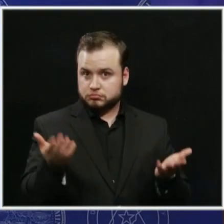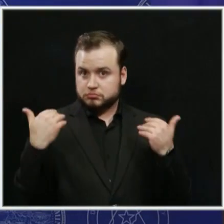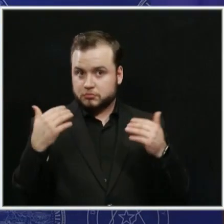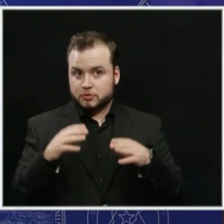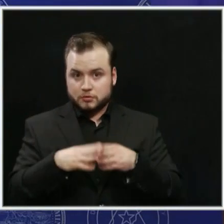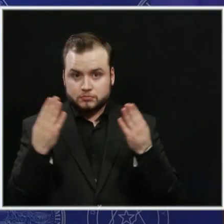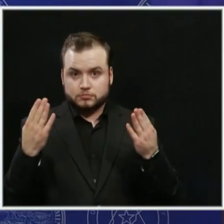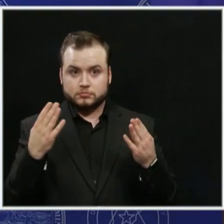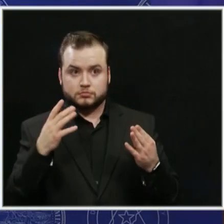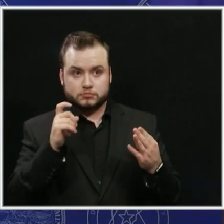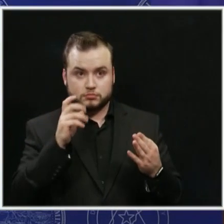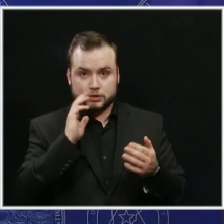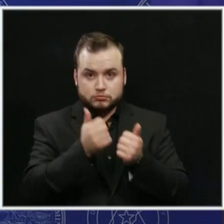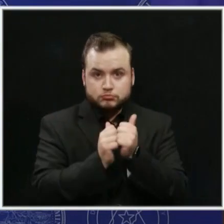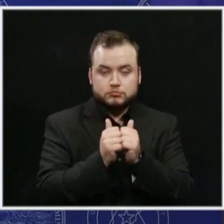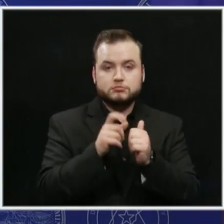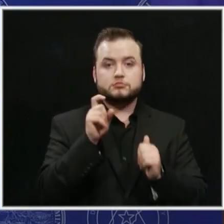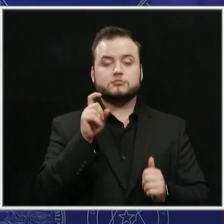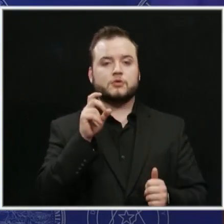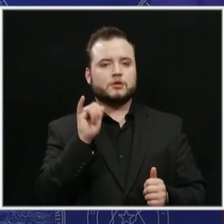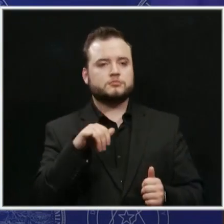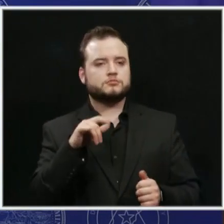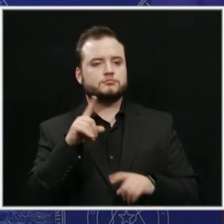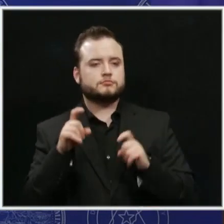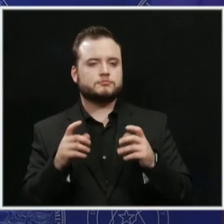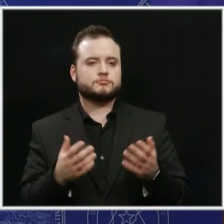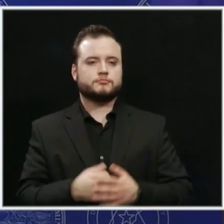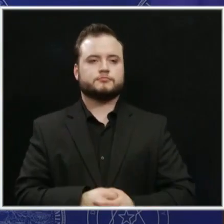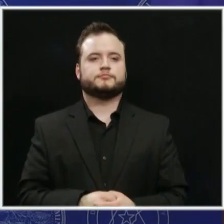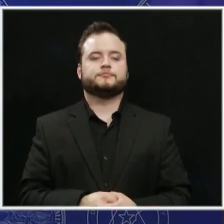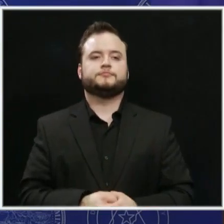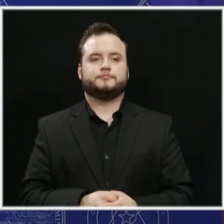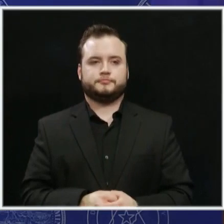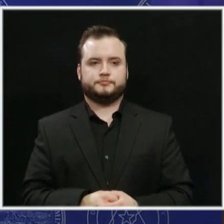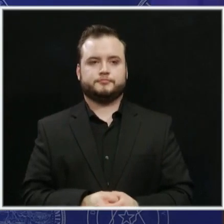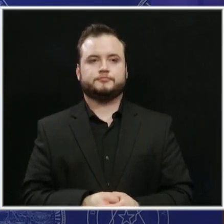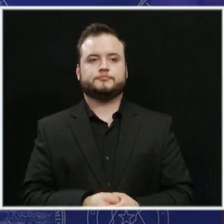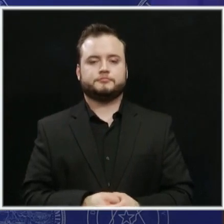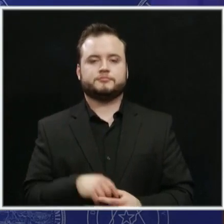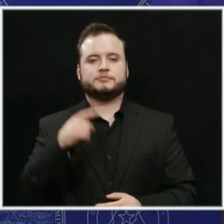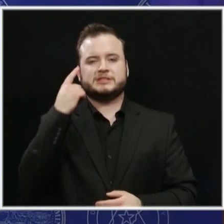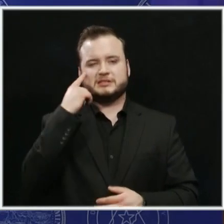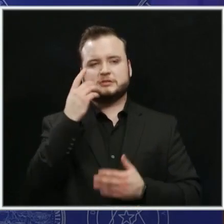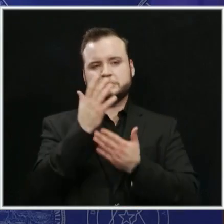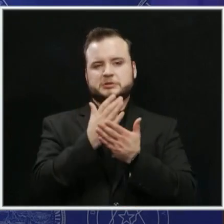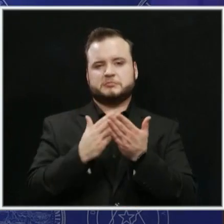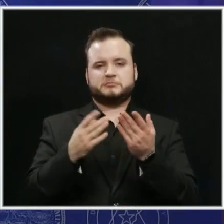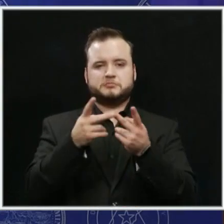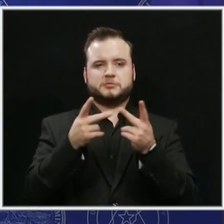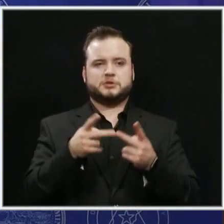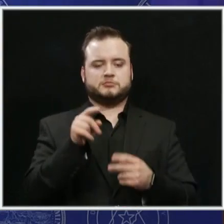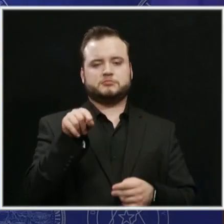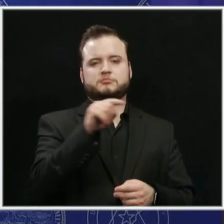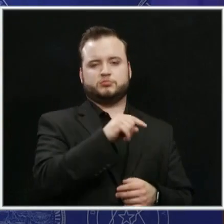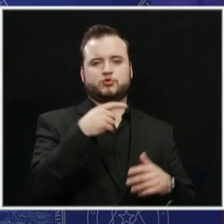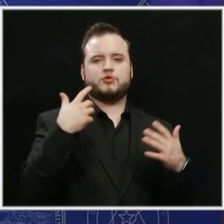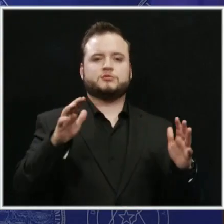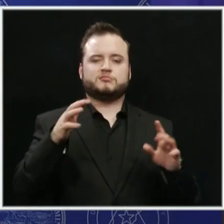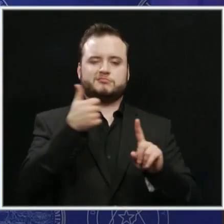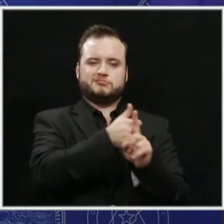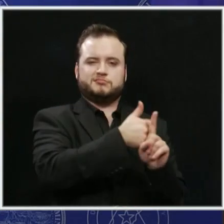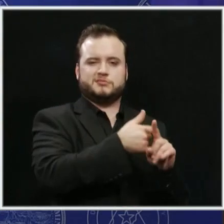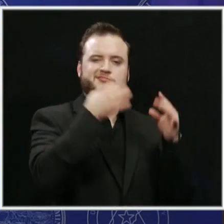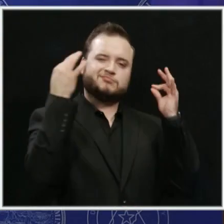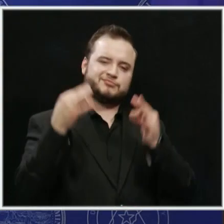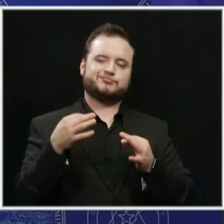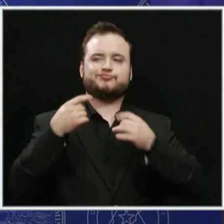simulcasts or whatever to take a look at this, I believe that some of this has actually been happening in some places. I don't envision, at least in the short run, you're going